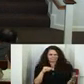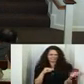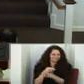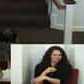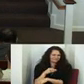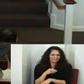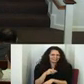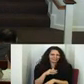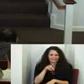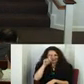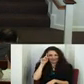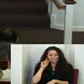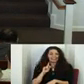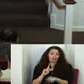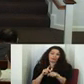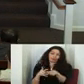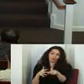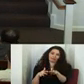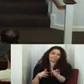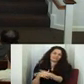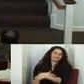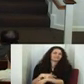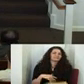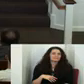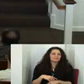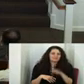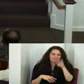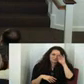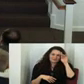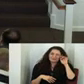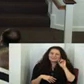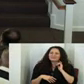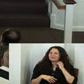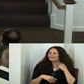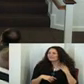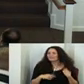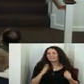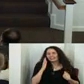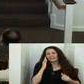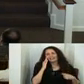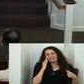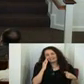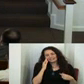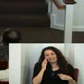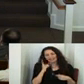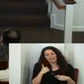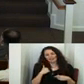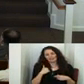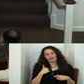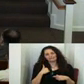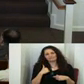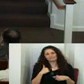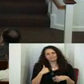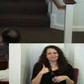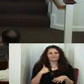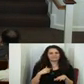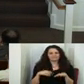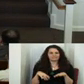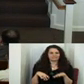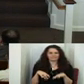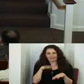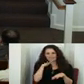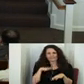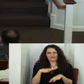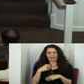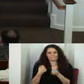That's something, yeah, thank you. I love it when the women affirm that for me. You know, I know that I can be a feminist, but the reality is that I do